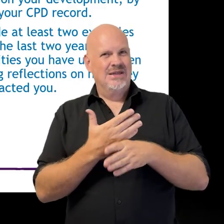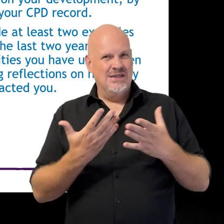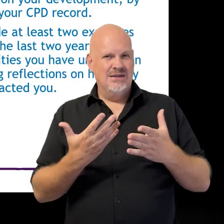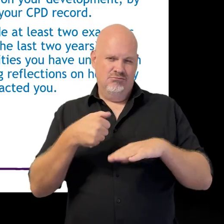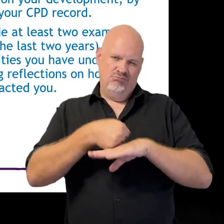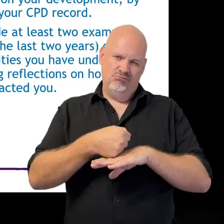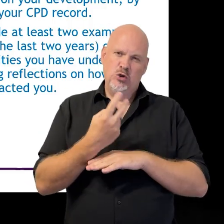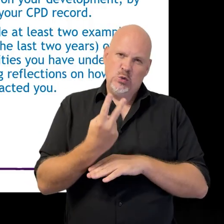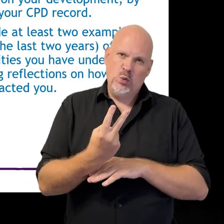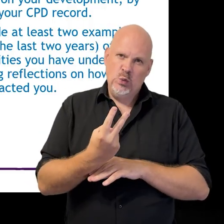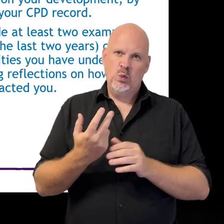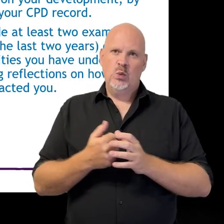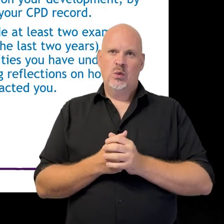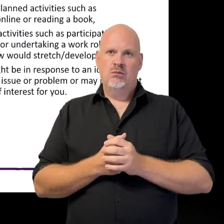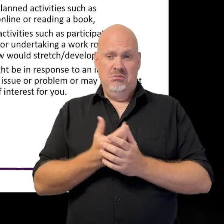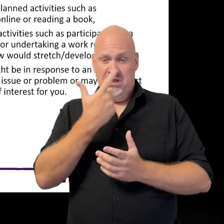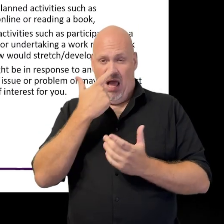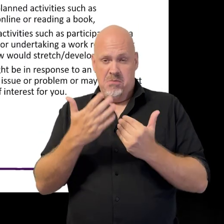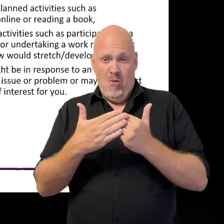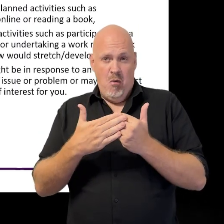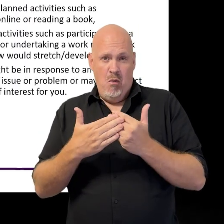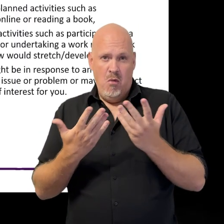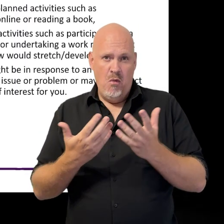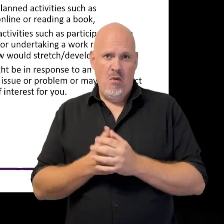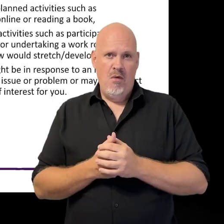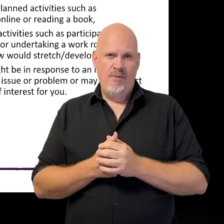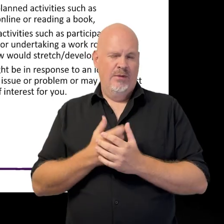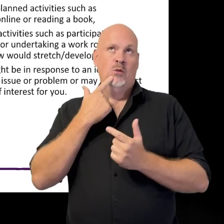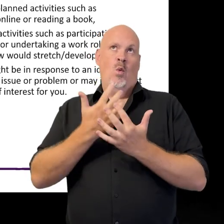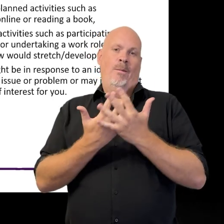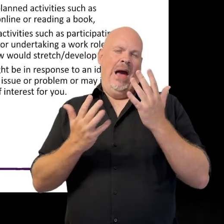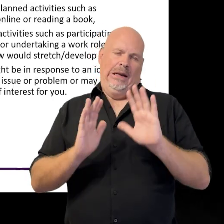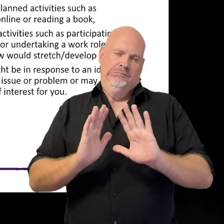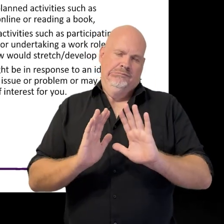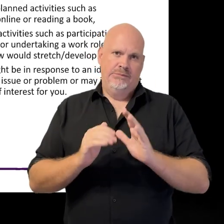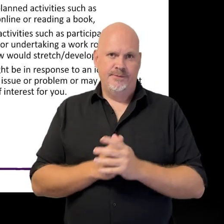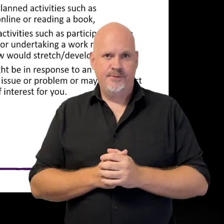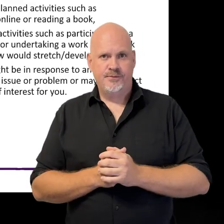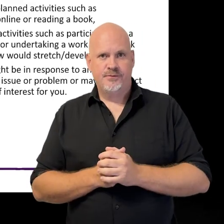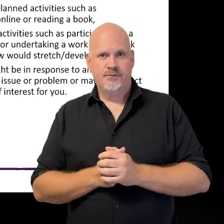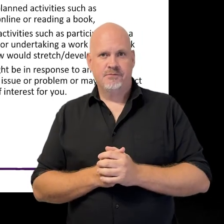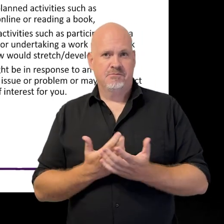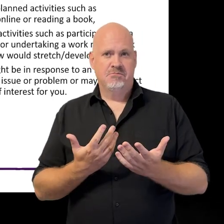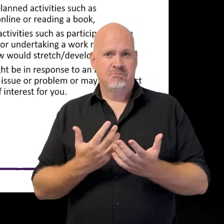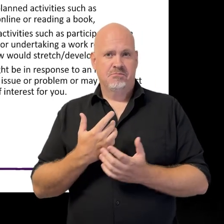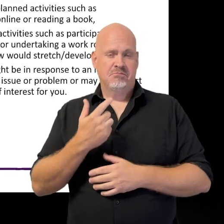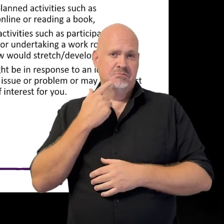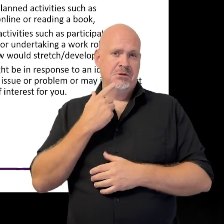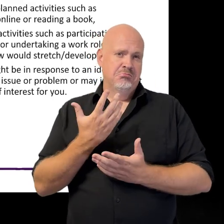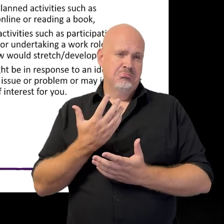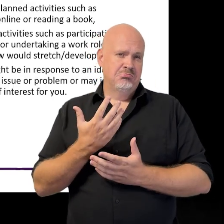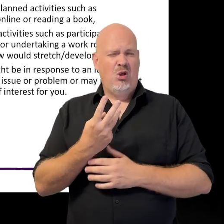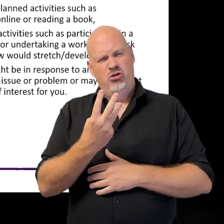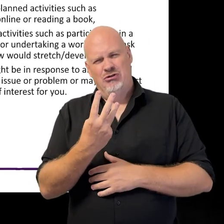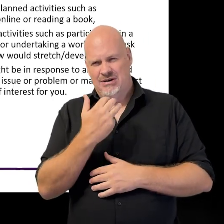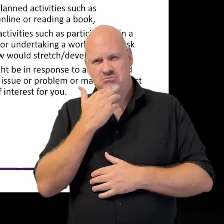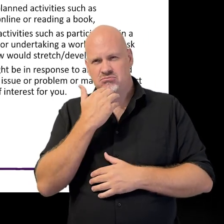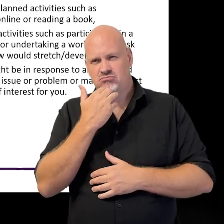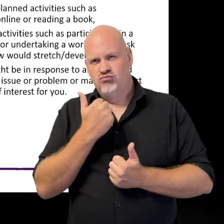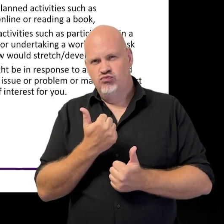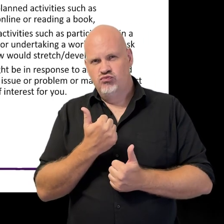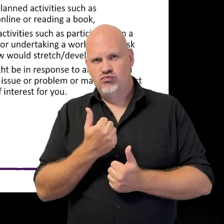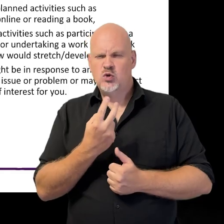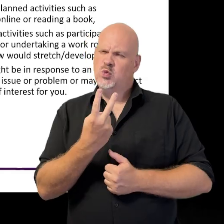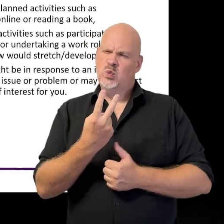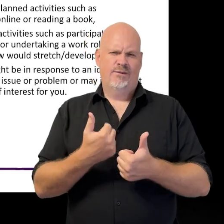So 2 examples of development activities from the last 2 years. 2 activities, at least 2. You can